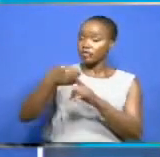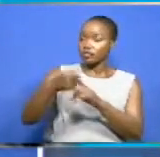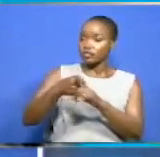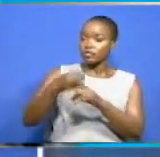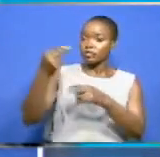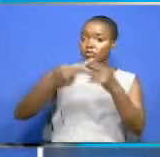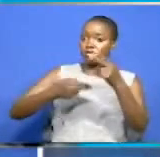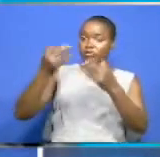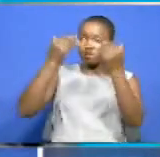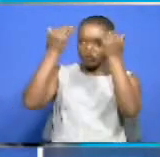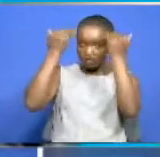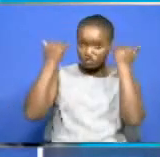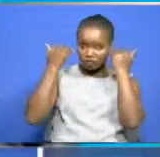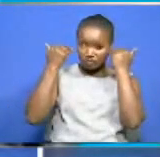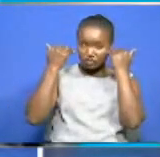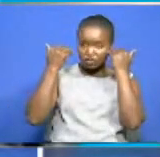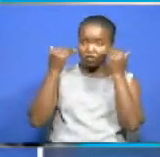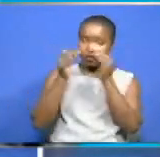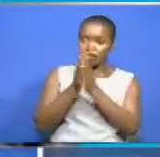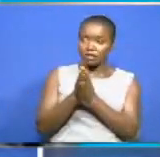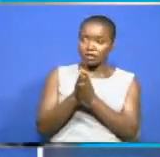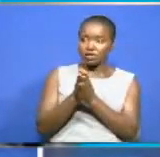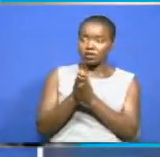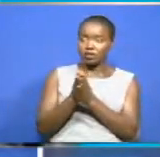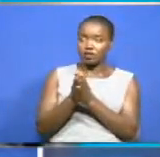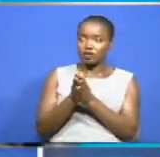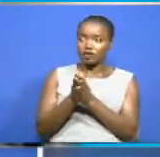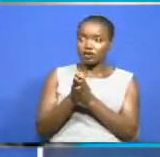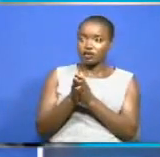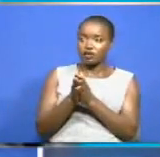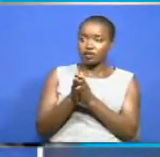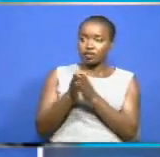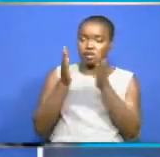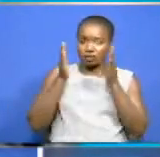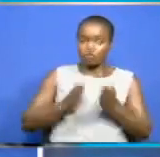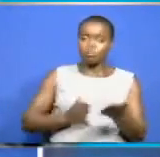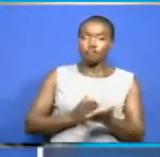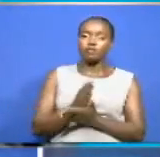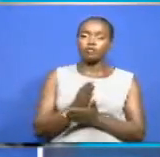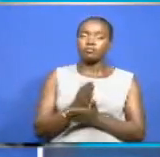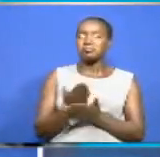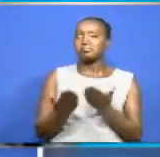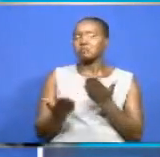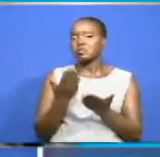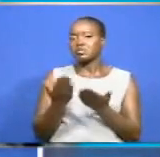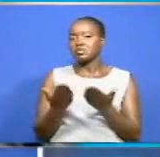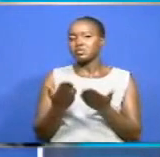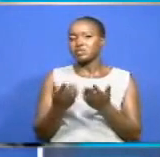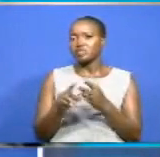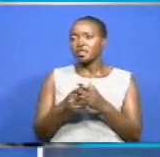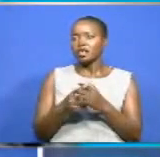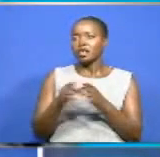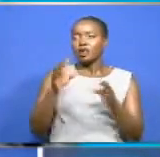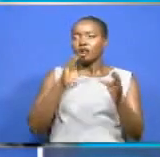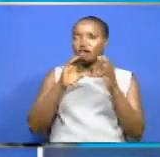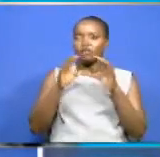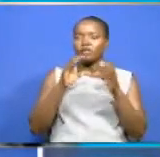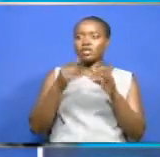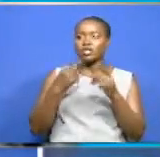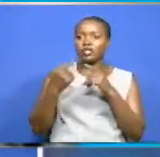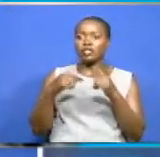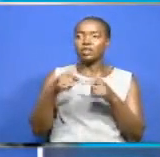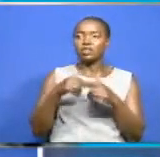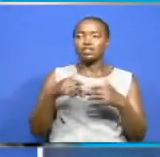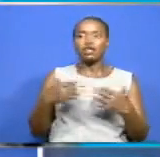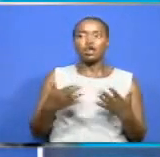the High Court, and you have a background of human rights. Perhaps you can warm this conversation for us and tell us,